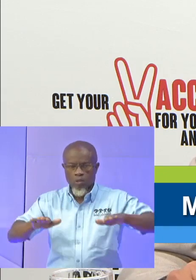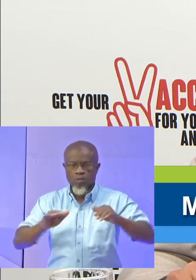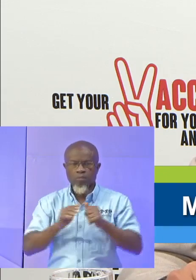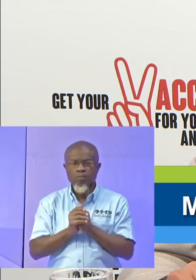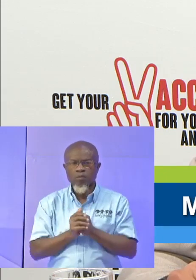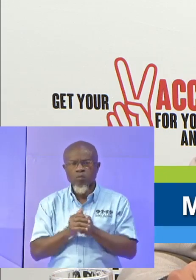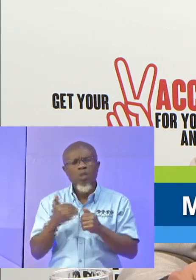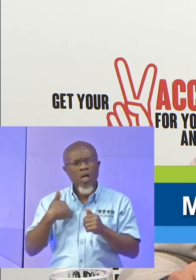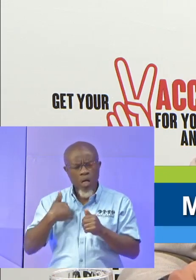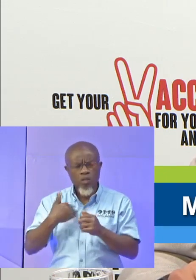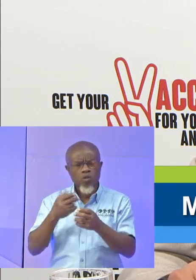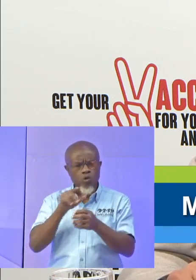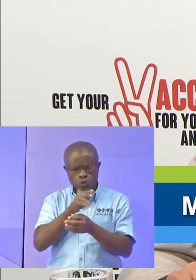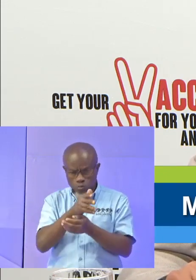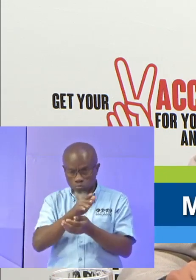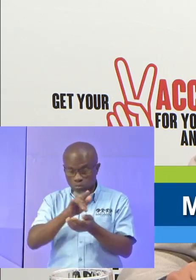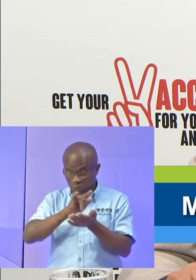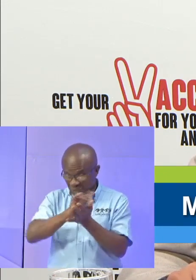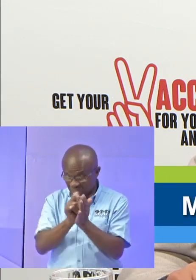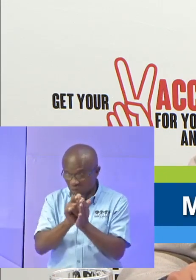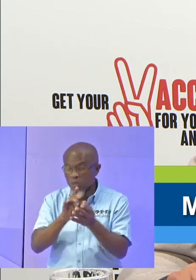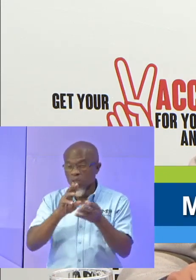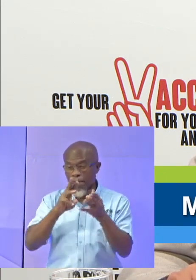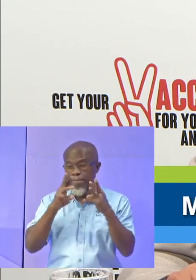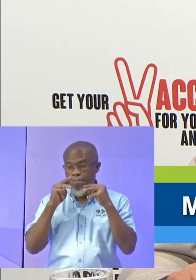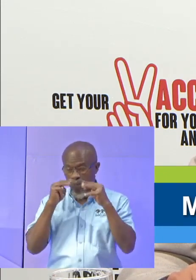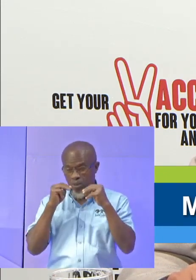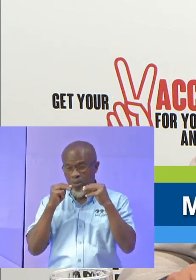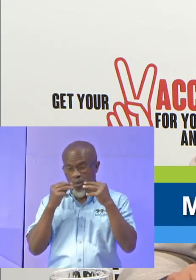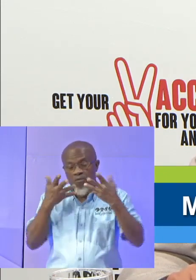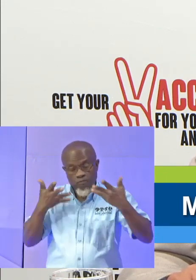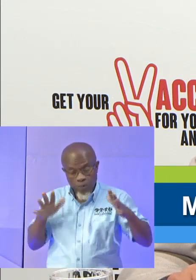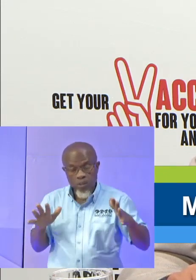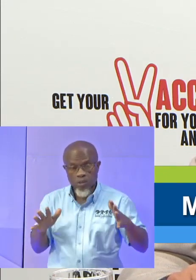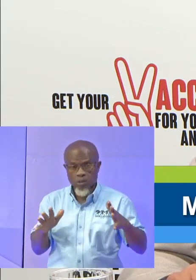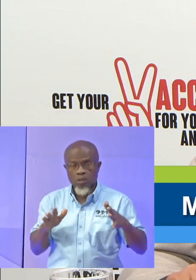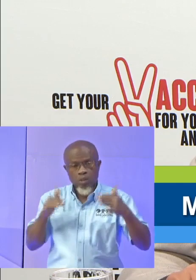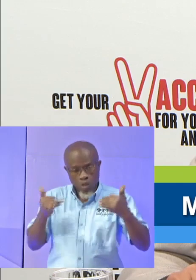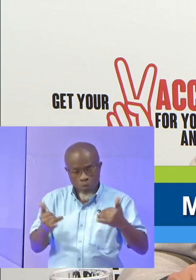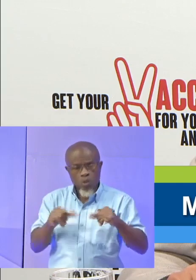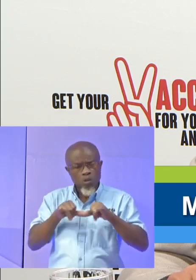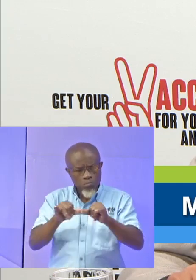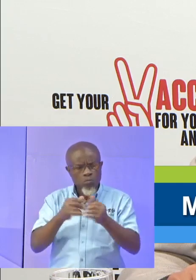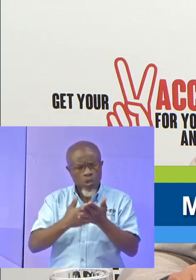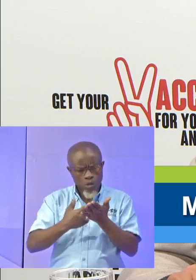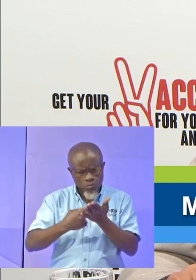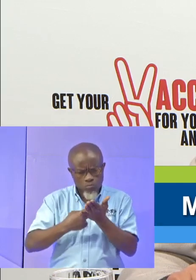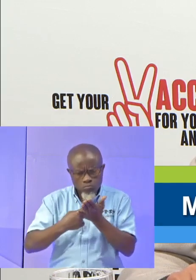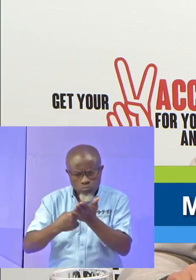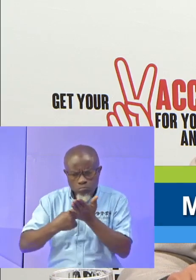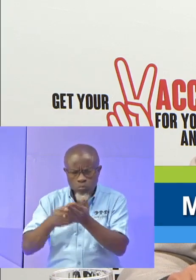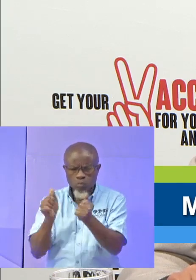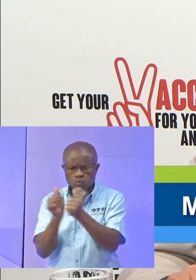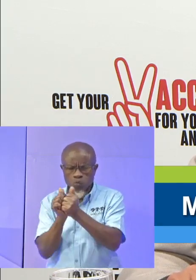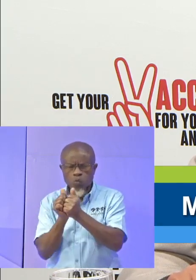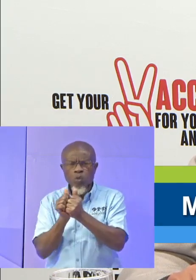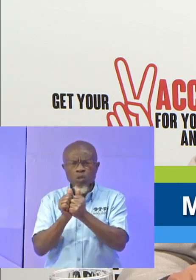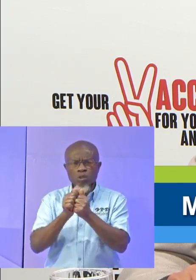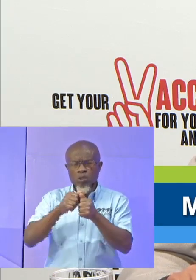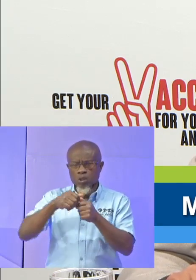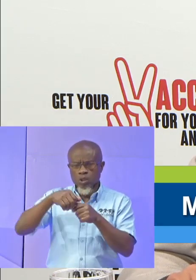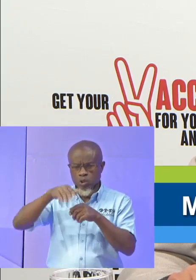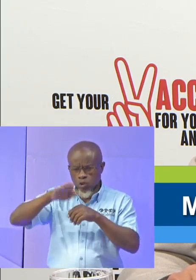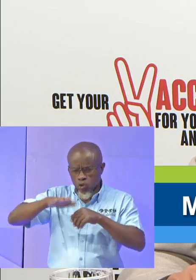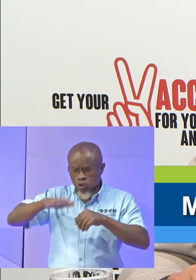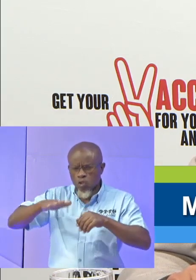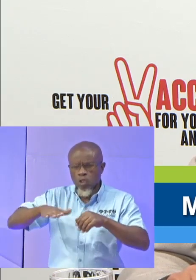meetings. That has been done. We are also liaising with the Pediatric Society,